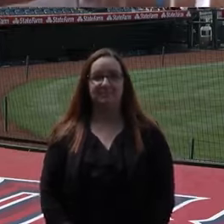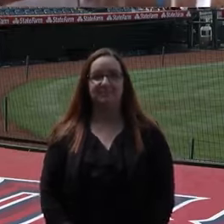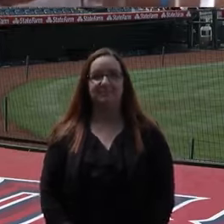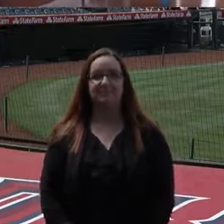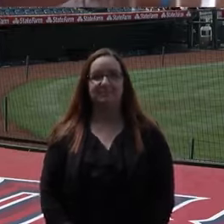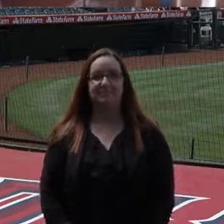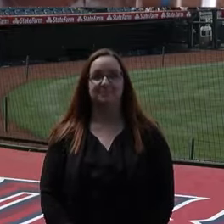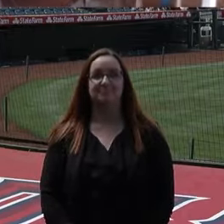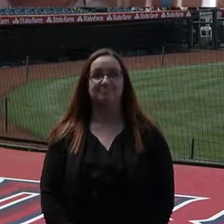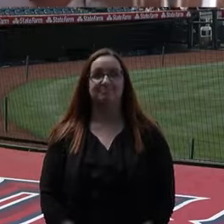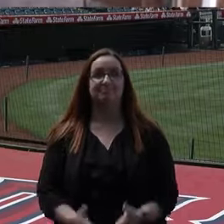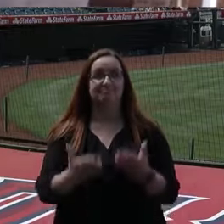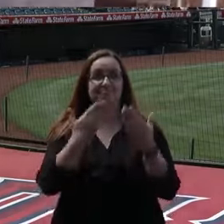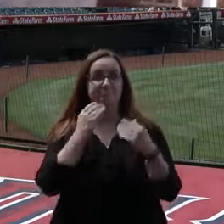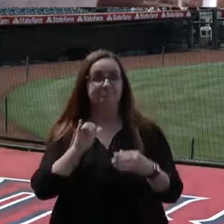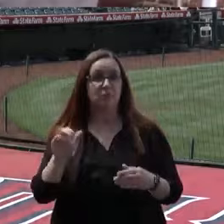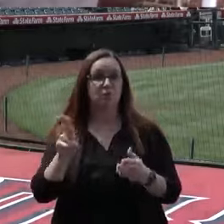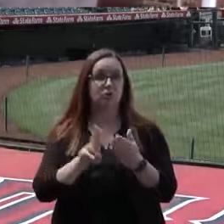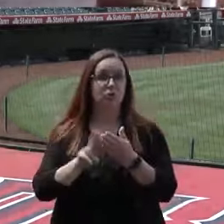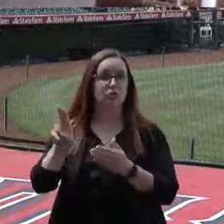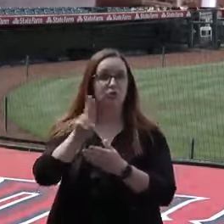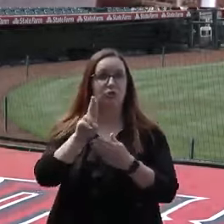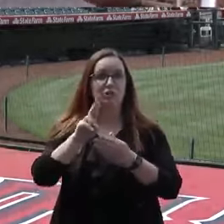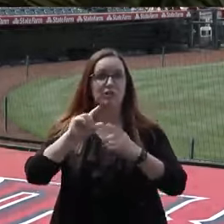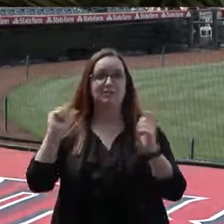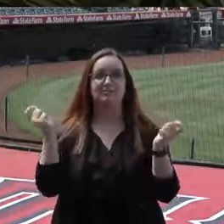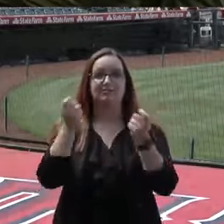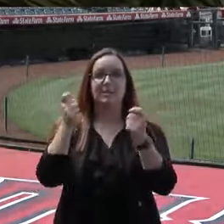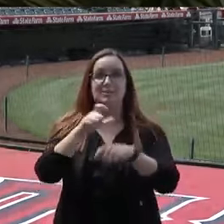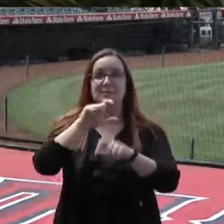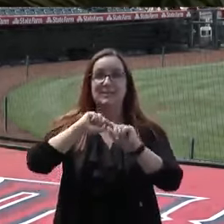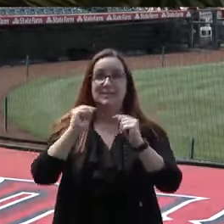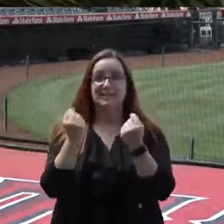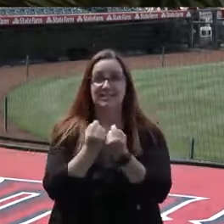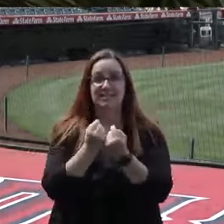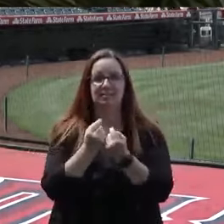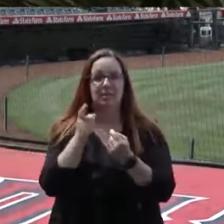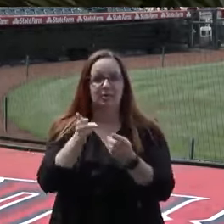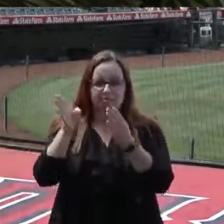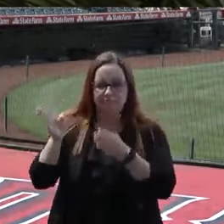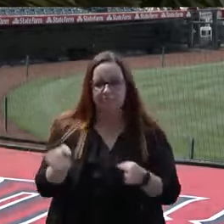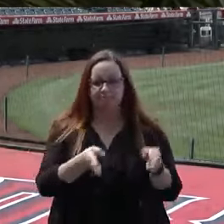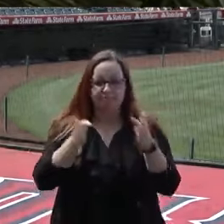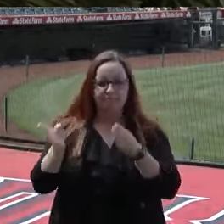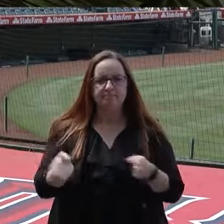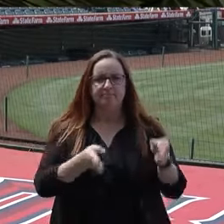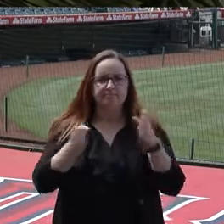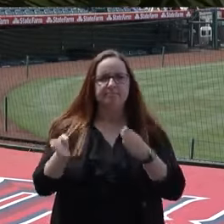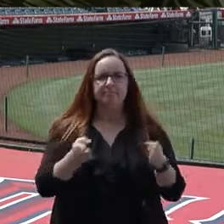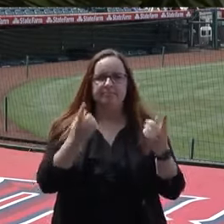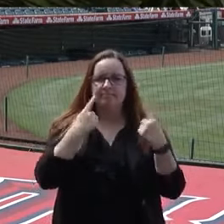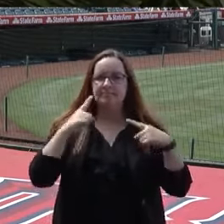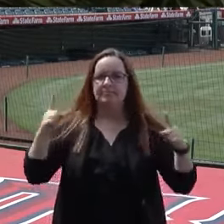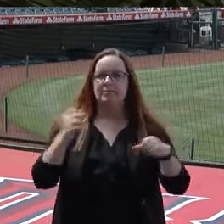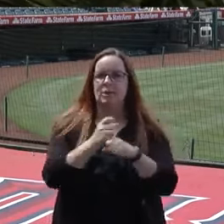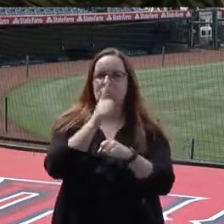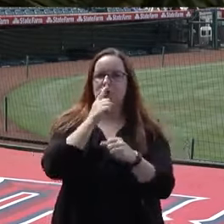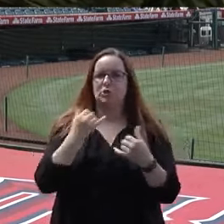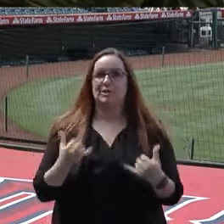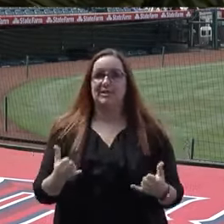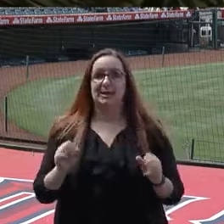We also thank the University Commencement team for the tremendous planning efforts that went into making today